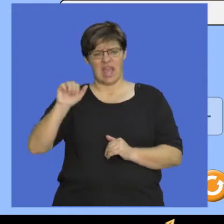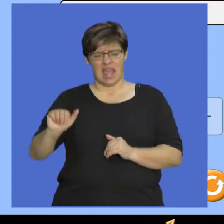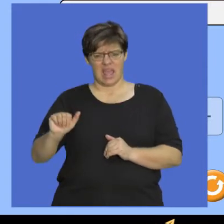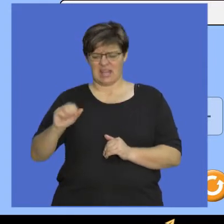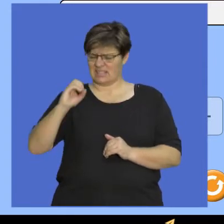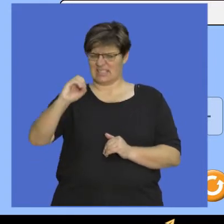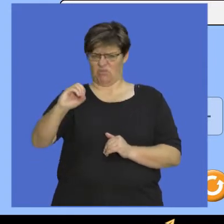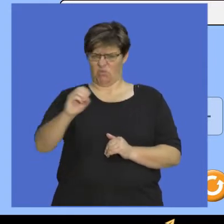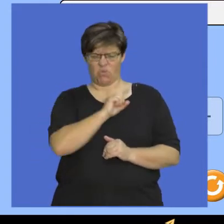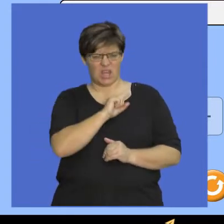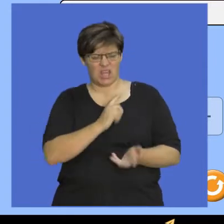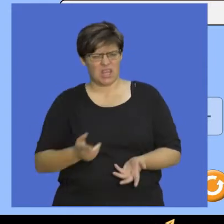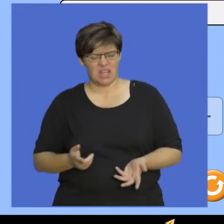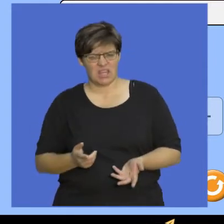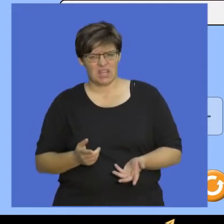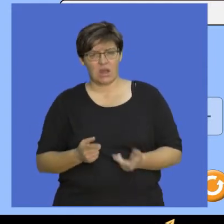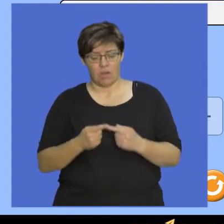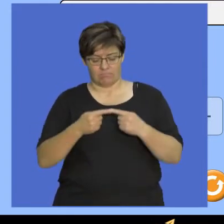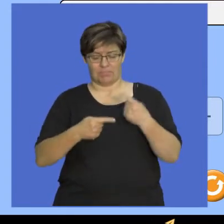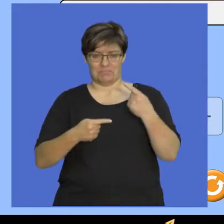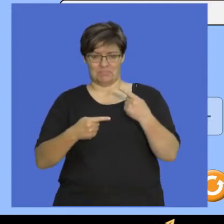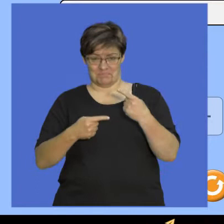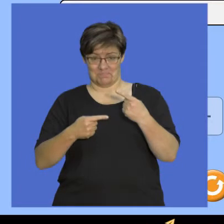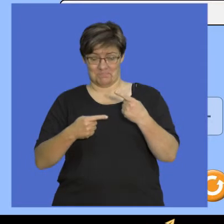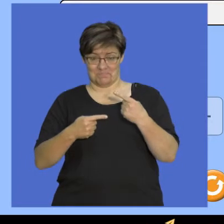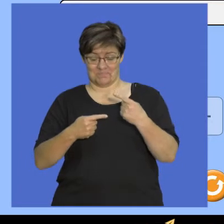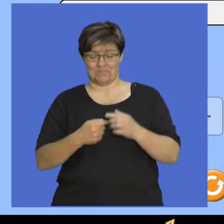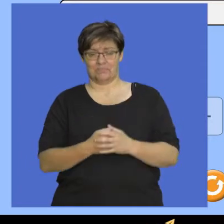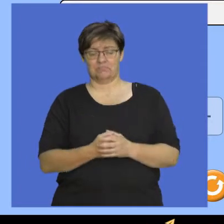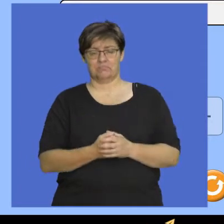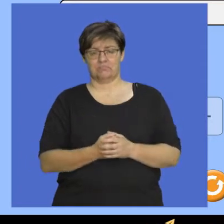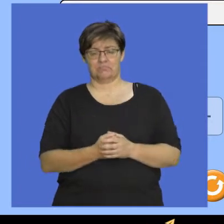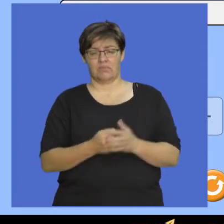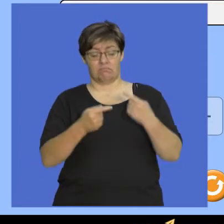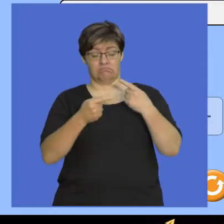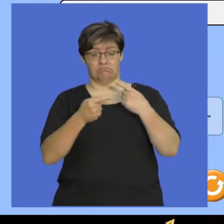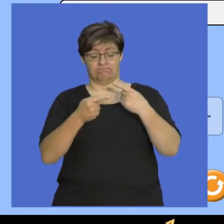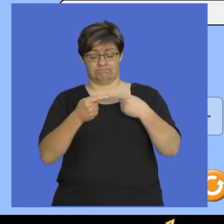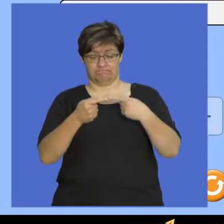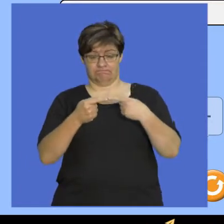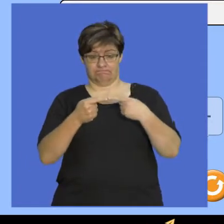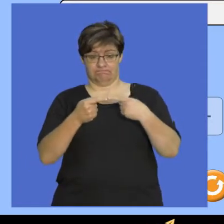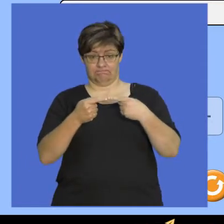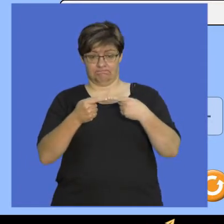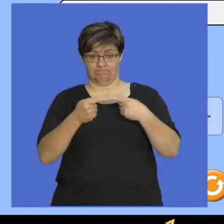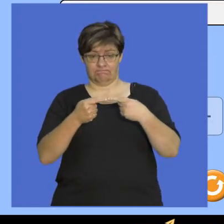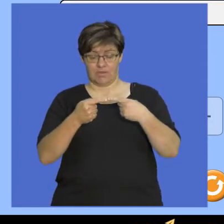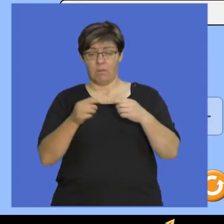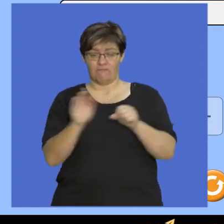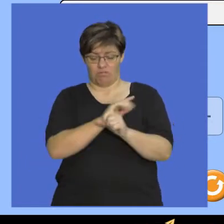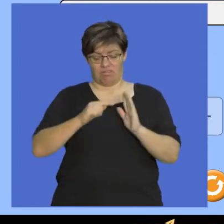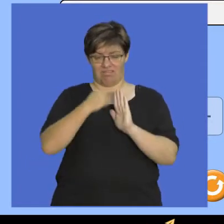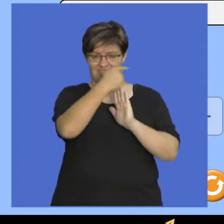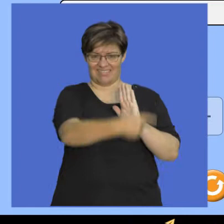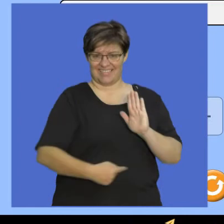this circuit is because the circuit is broken, okay? How about if we close the switch and complete the circuit, because